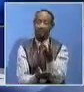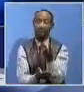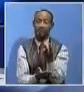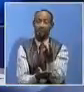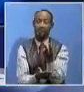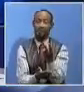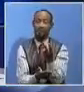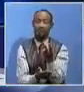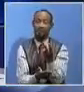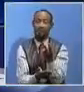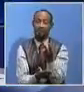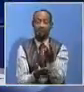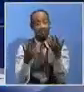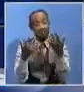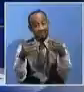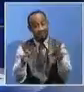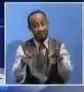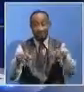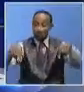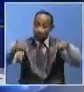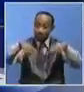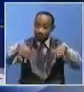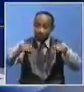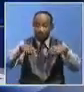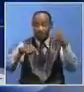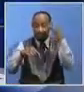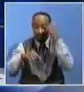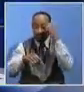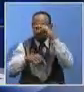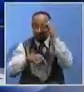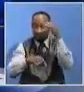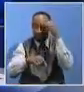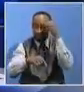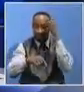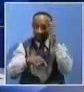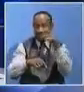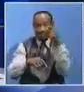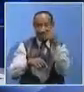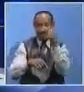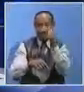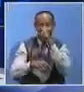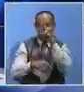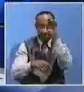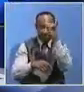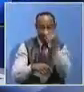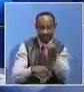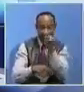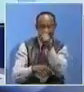In other news, local government and rural development minister Gary Nkombo says the 2022